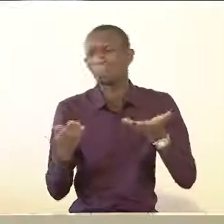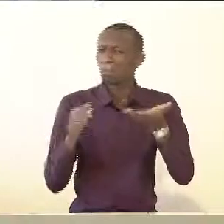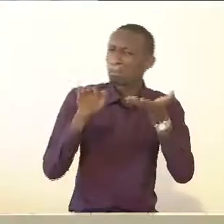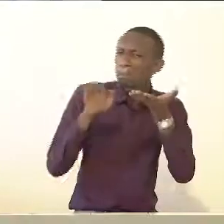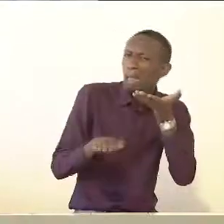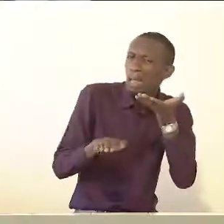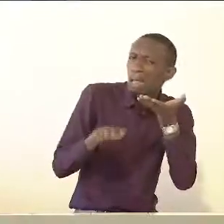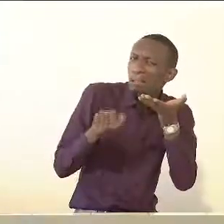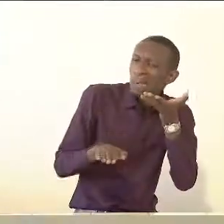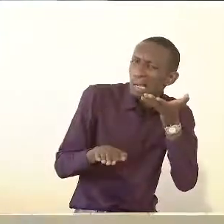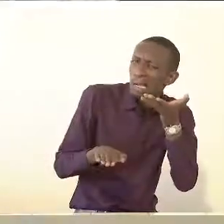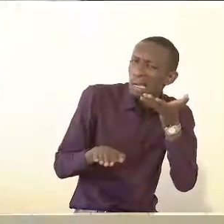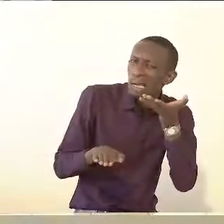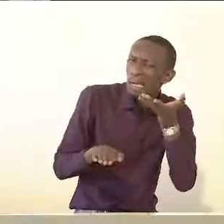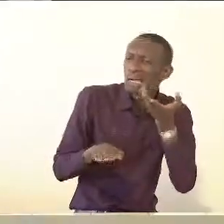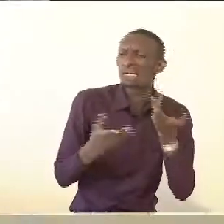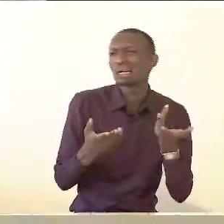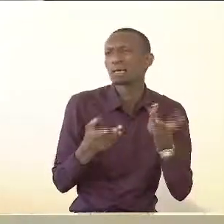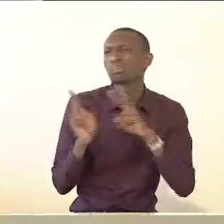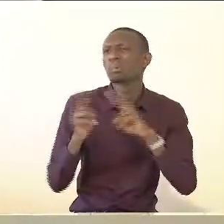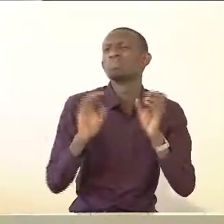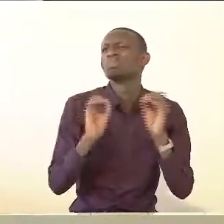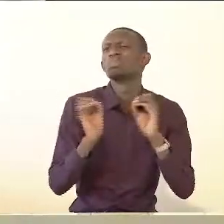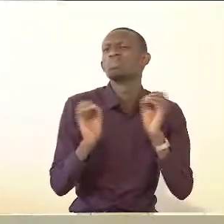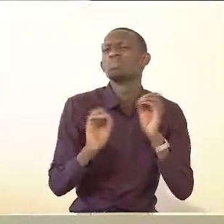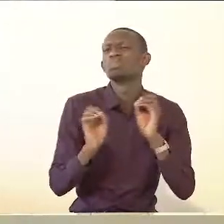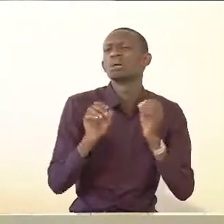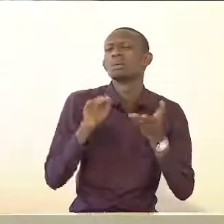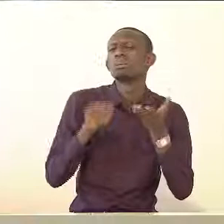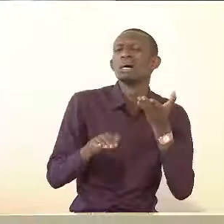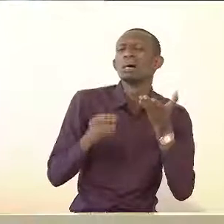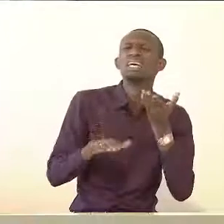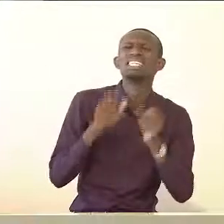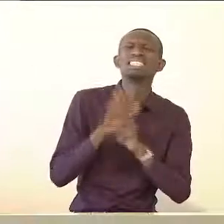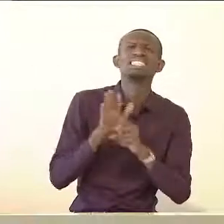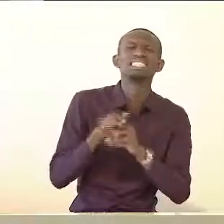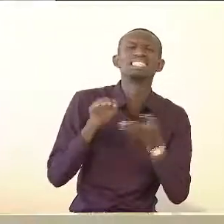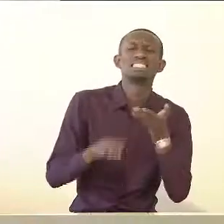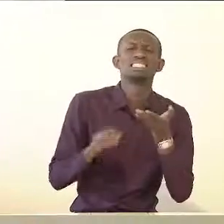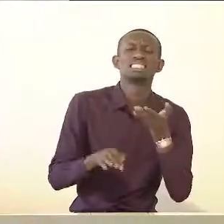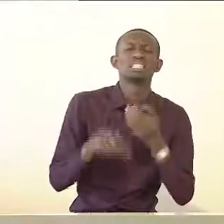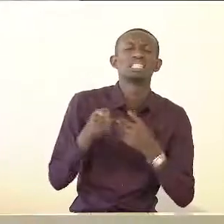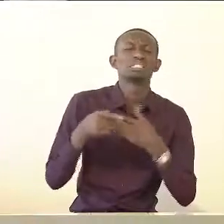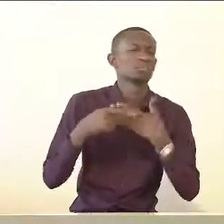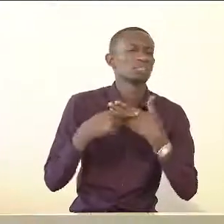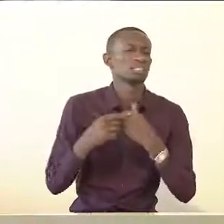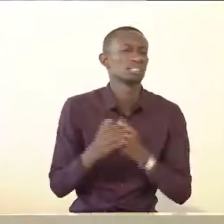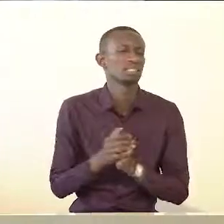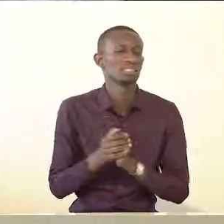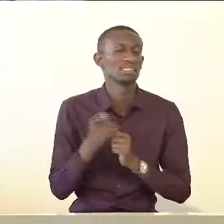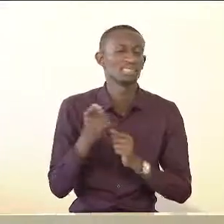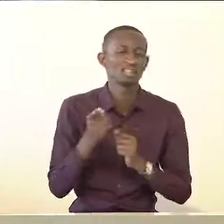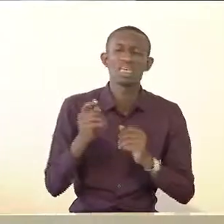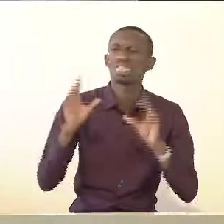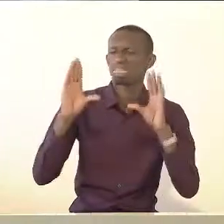decrease something to a normal functioning. That is what does the negative feedback do. It reduces,